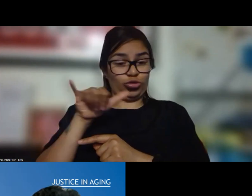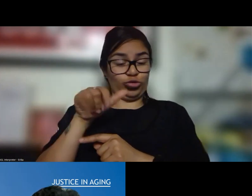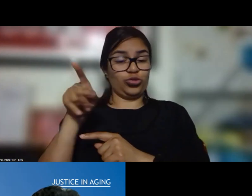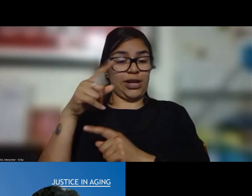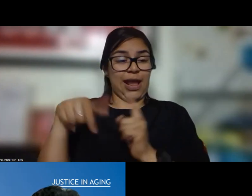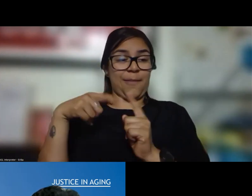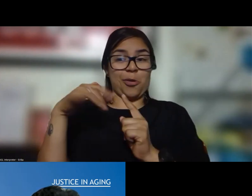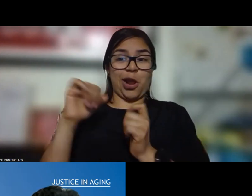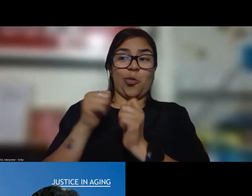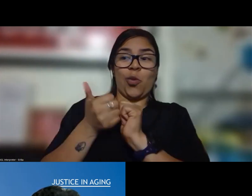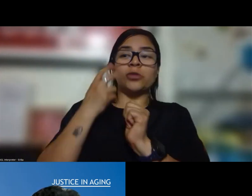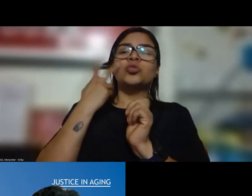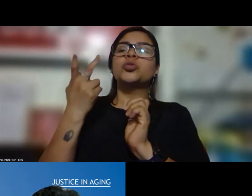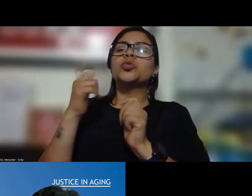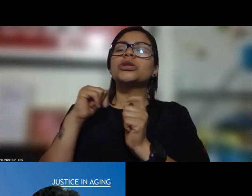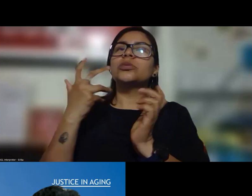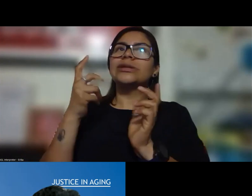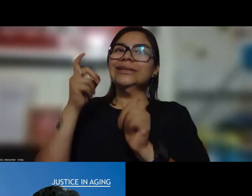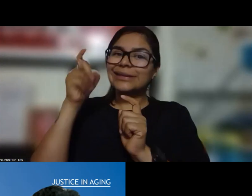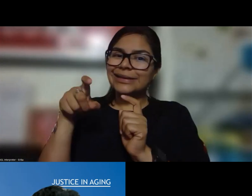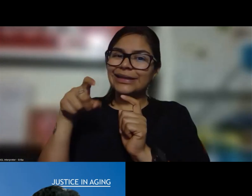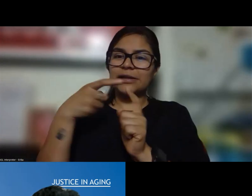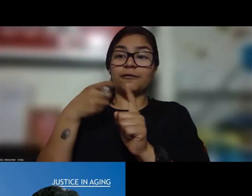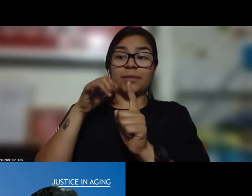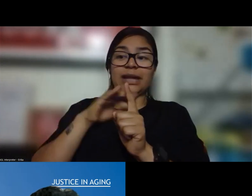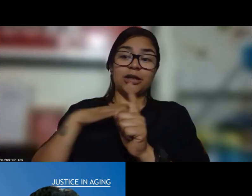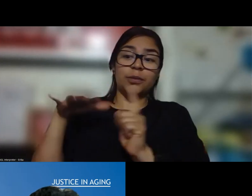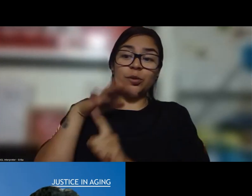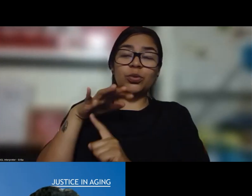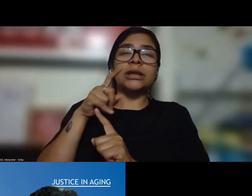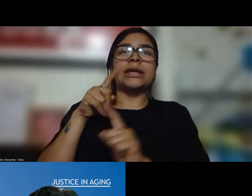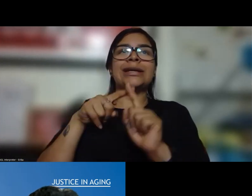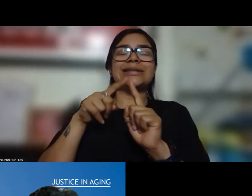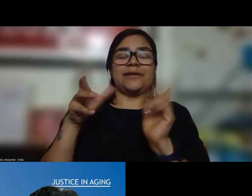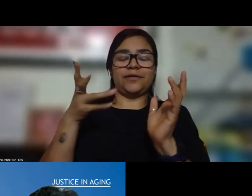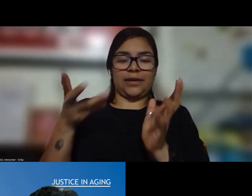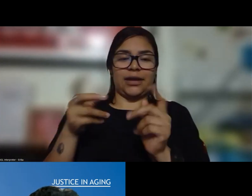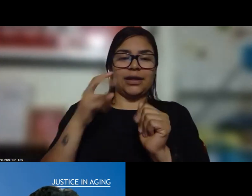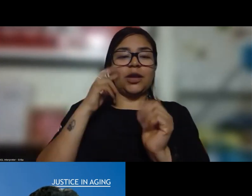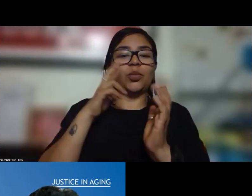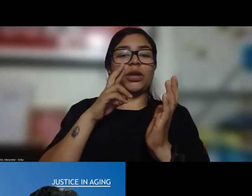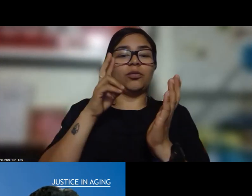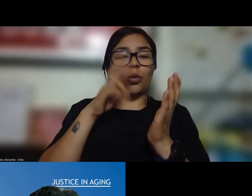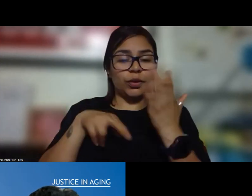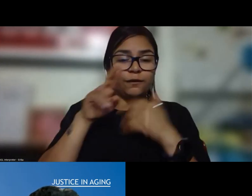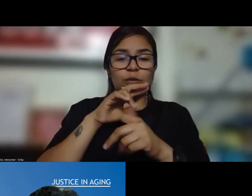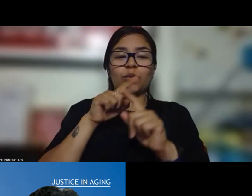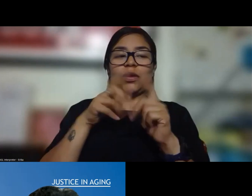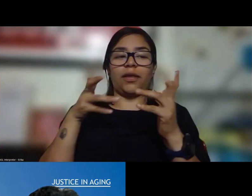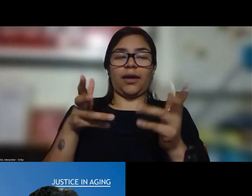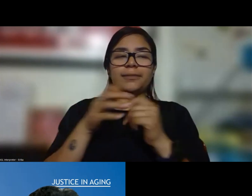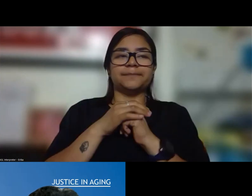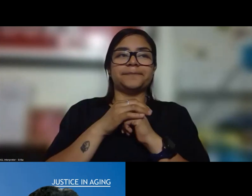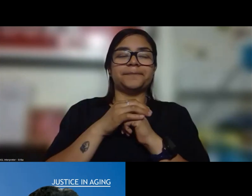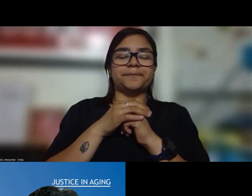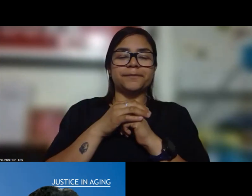what the need of our community would be based off of a lot of the responses that we reviewed with the POCO team and that they shared with us. And so based off of